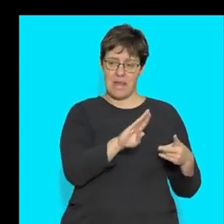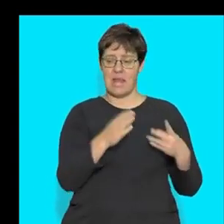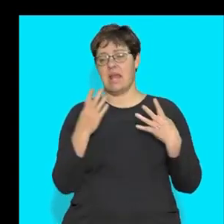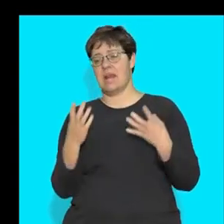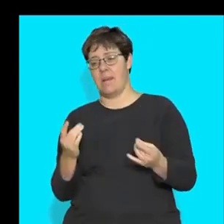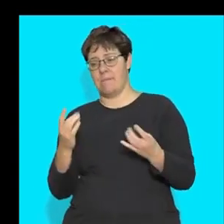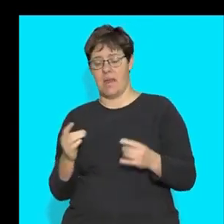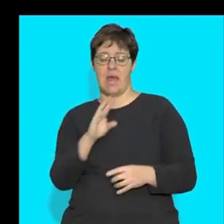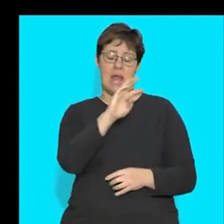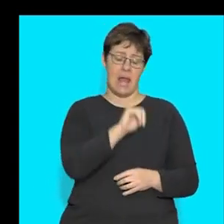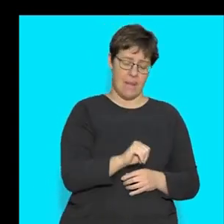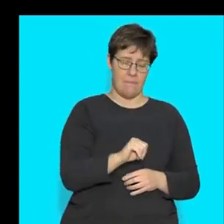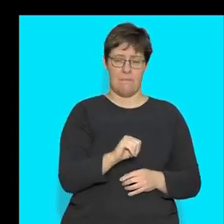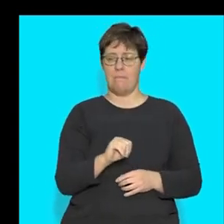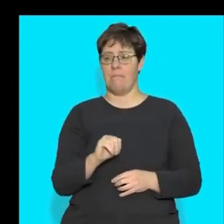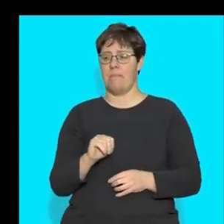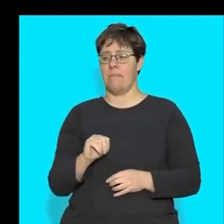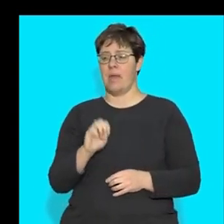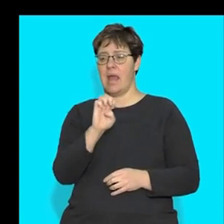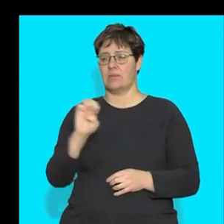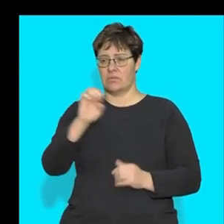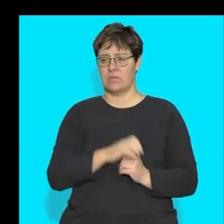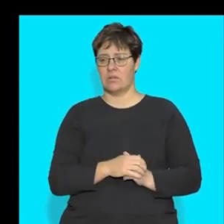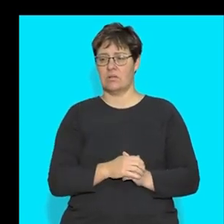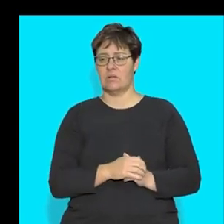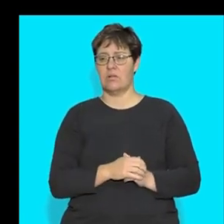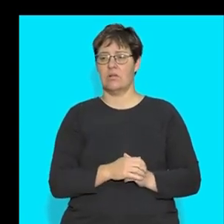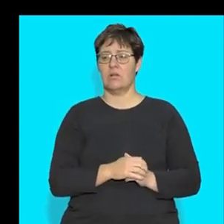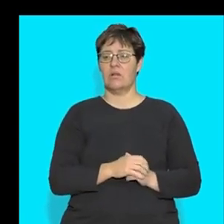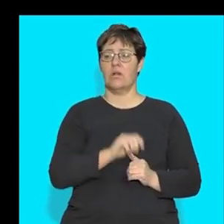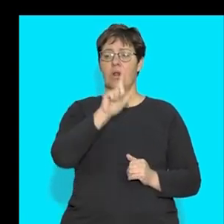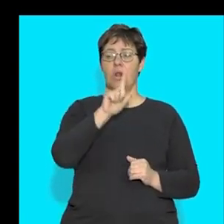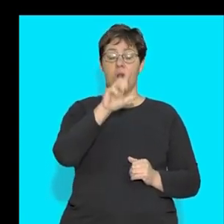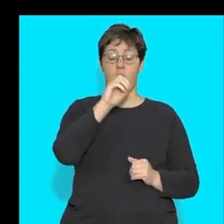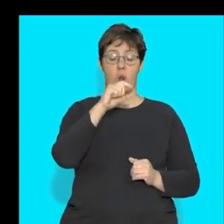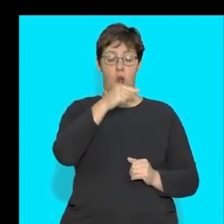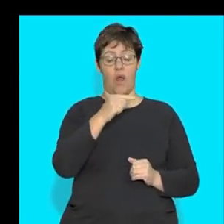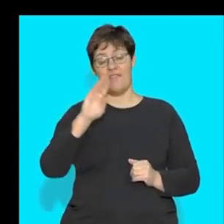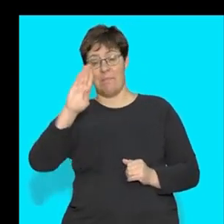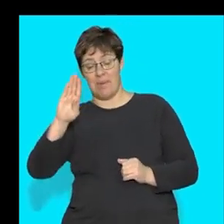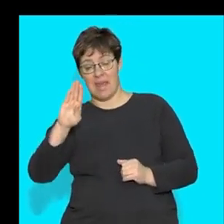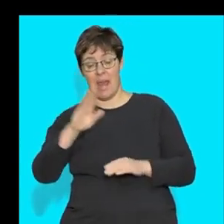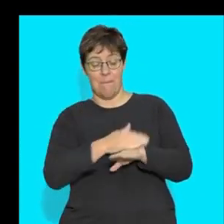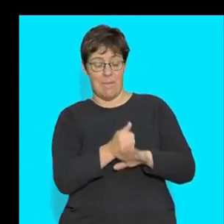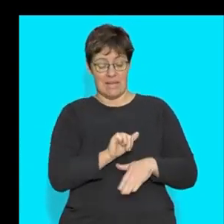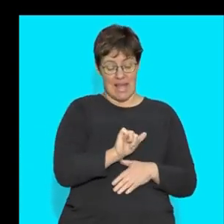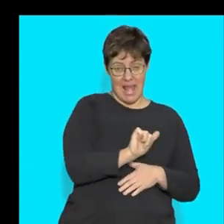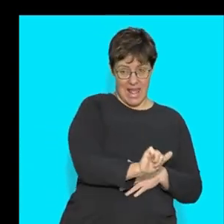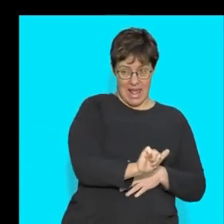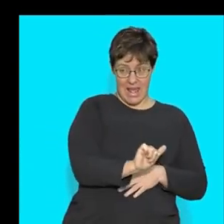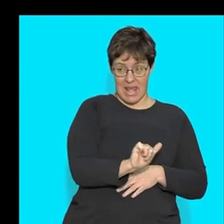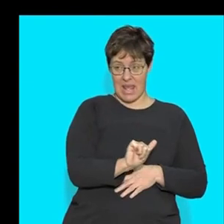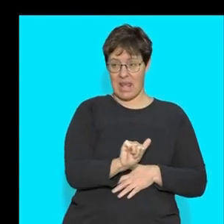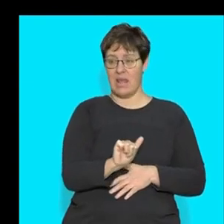will be log of b base a is equal to m. And this is the same